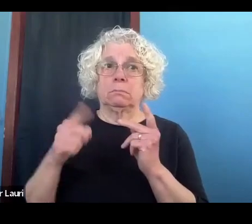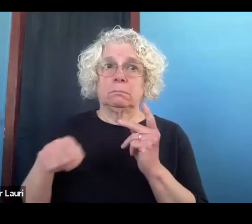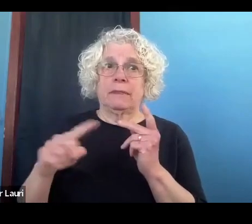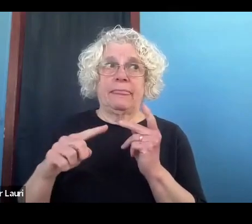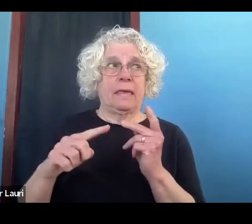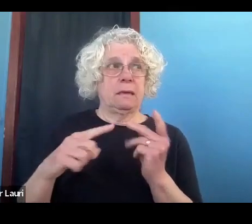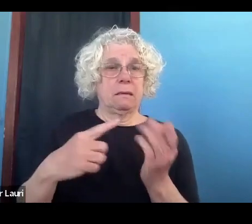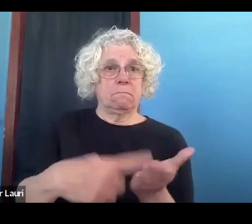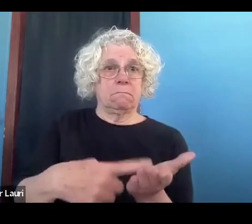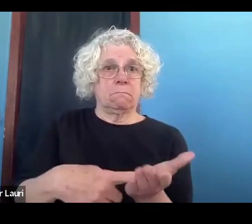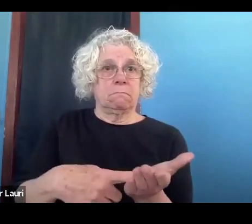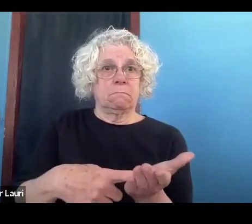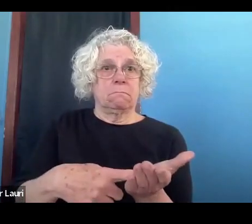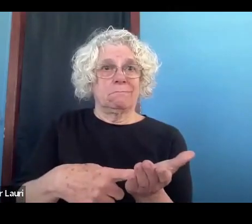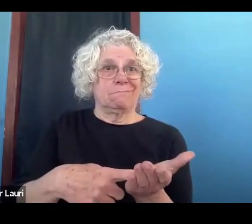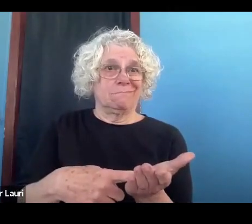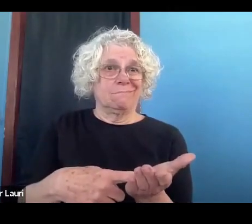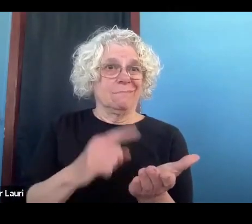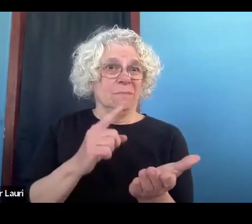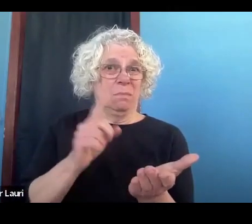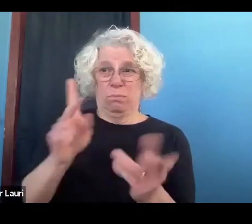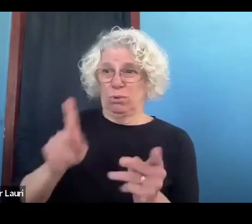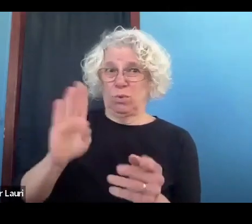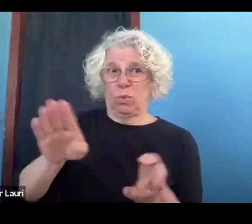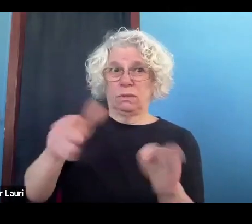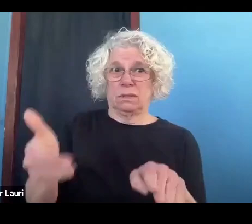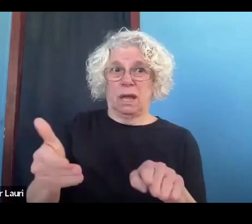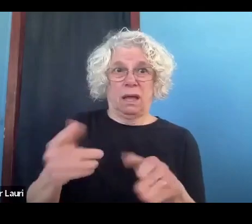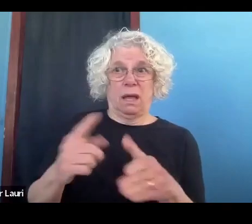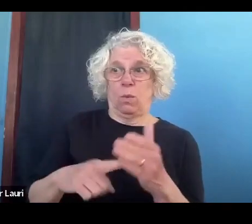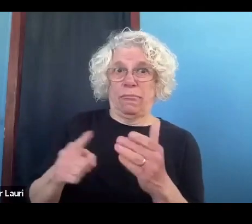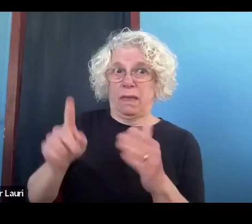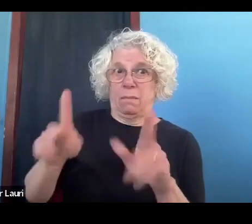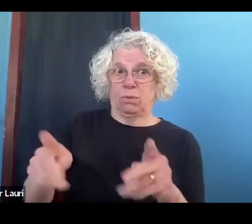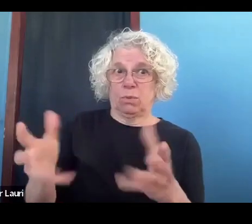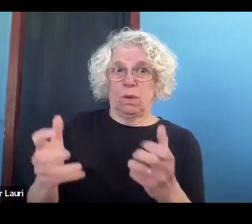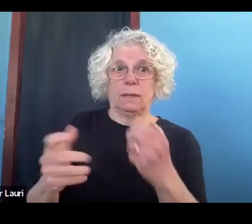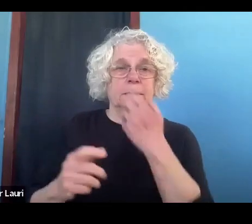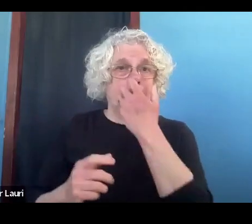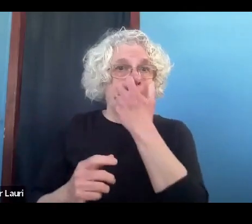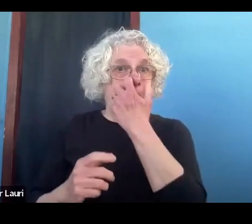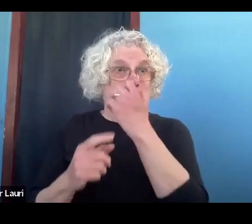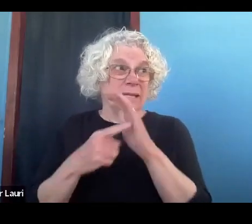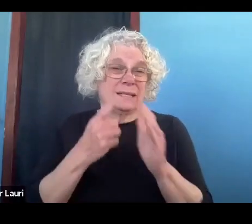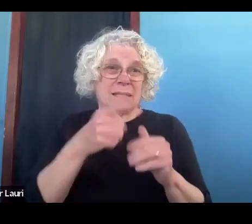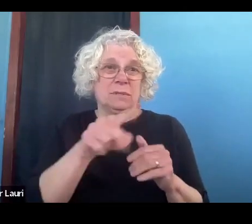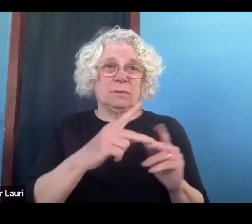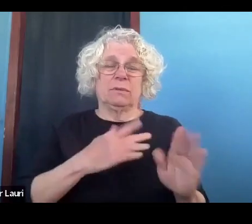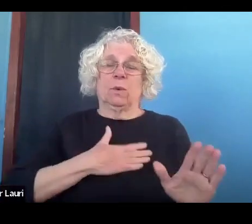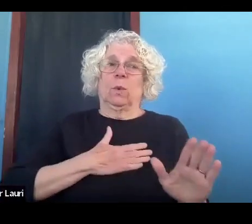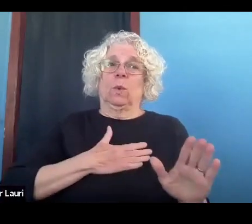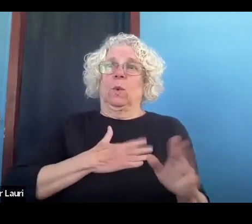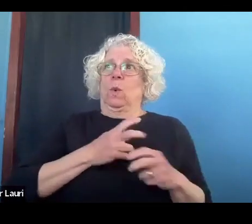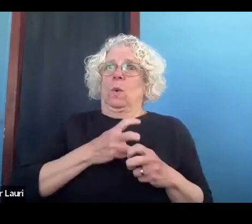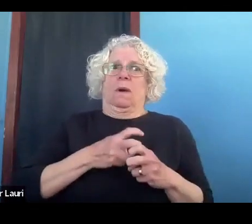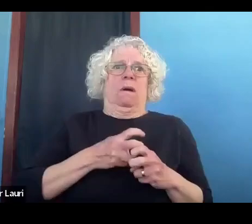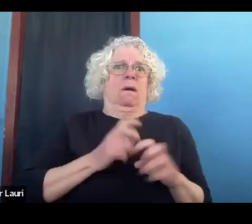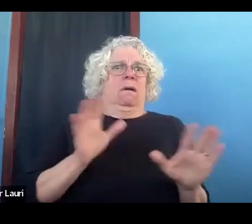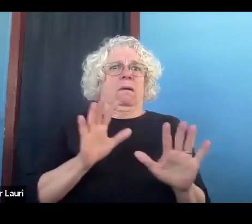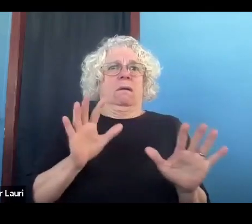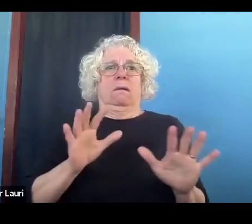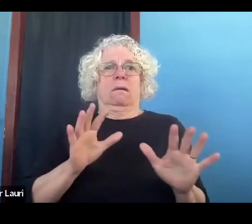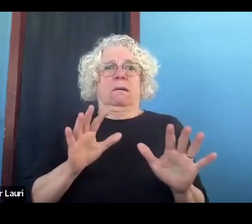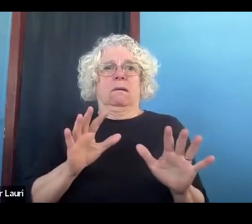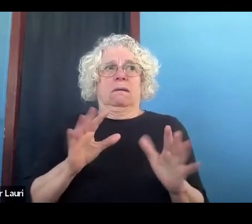conversations regarding death and what you want at death can be a very hard conversation to start with